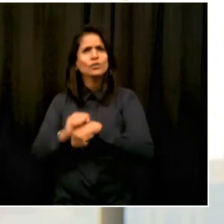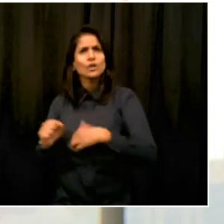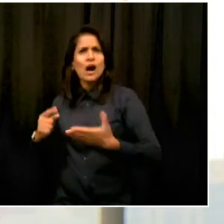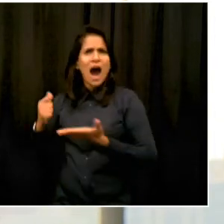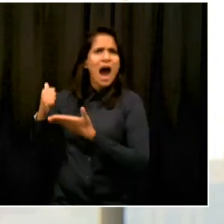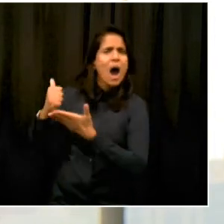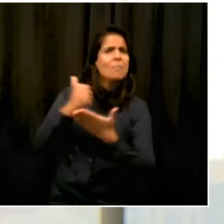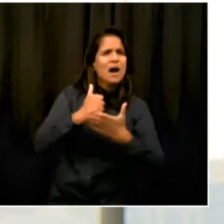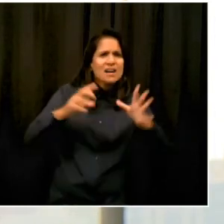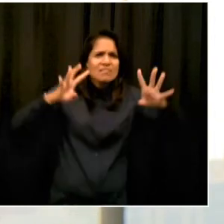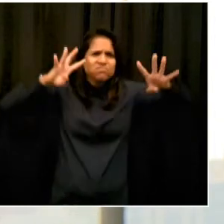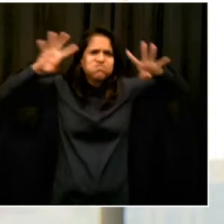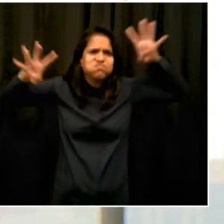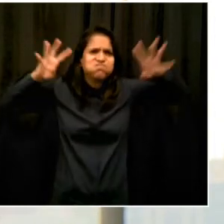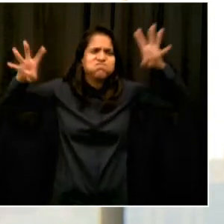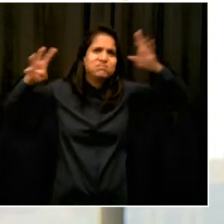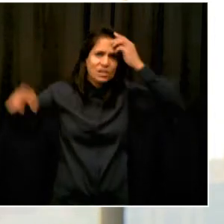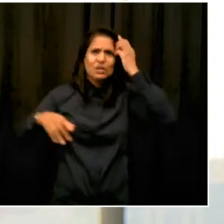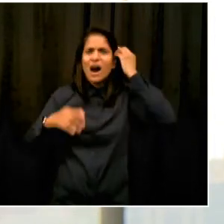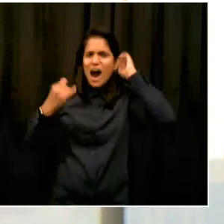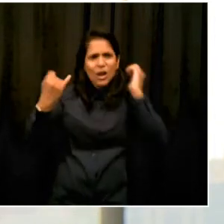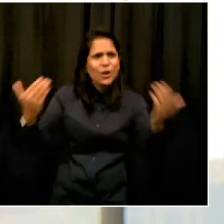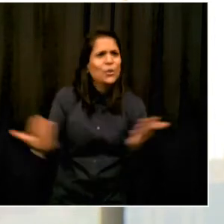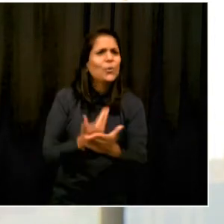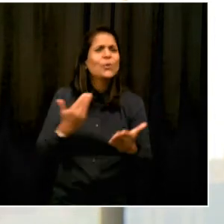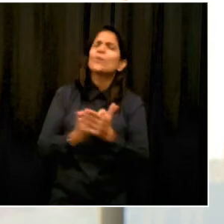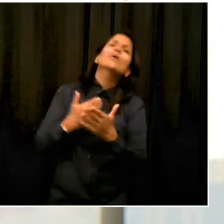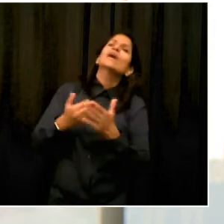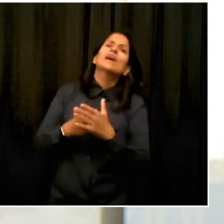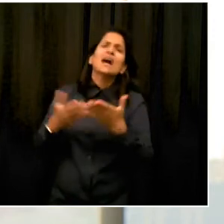wants to be a part of that mission is welcome.